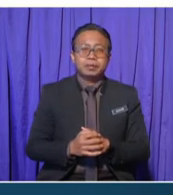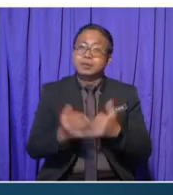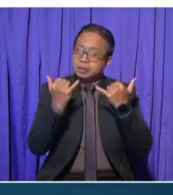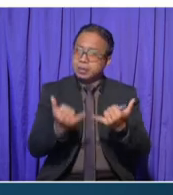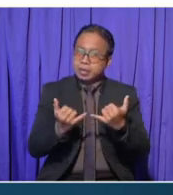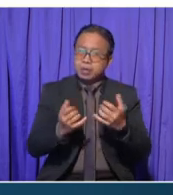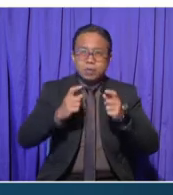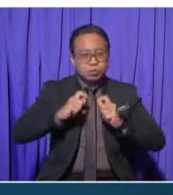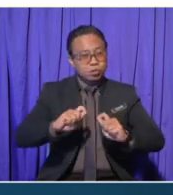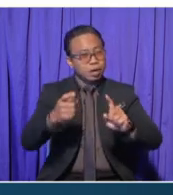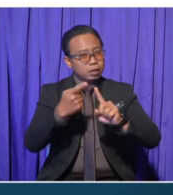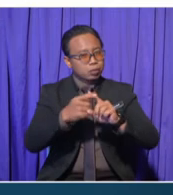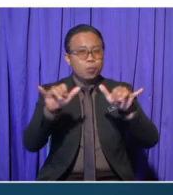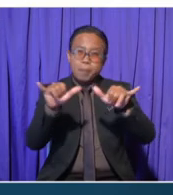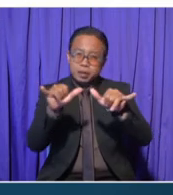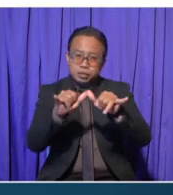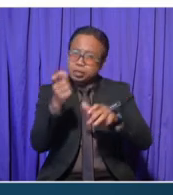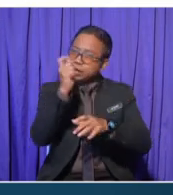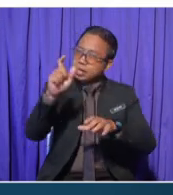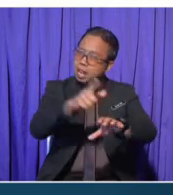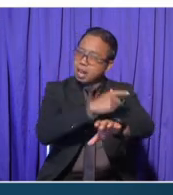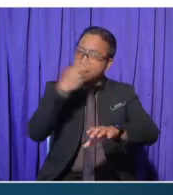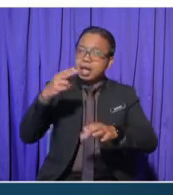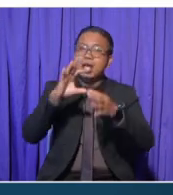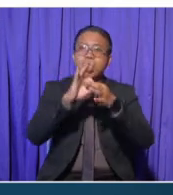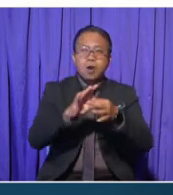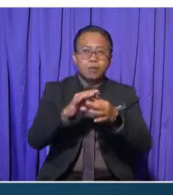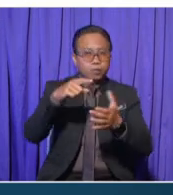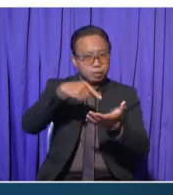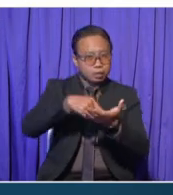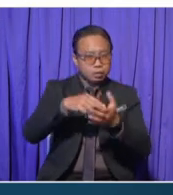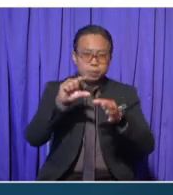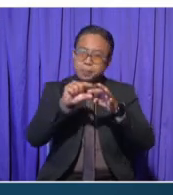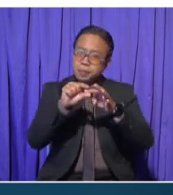Now, try to measure the length of this paper clip.